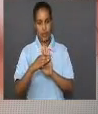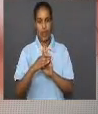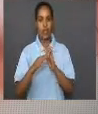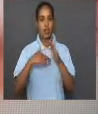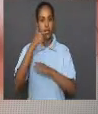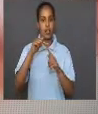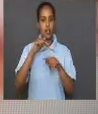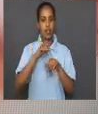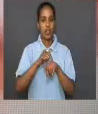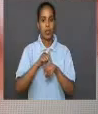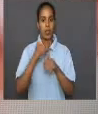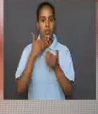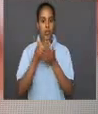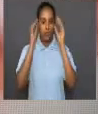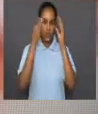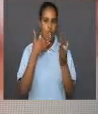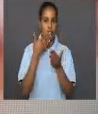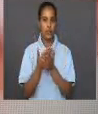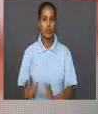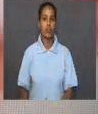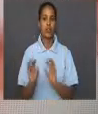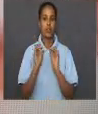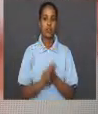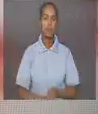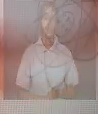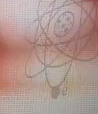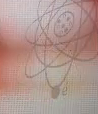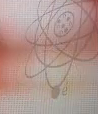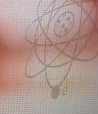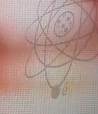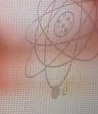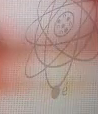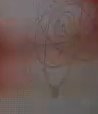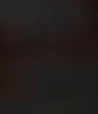Until next time, thank you, teacher, and thank you, students.